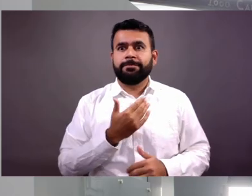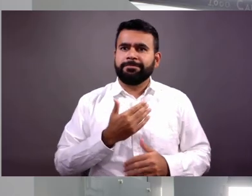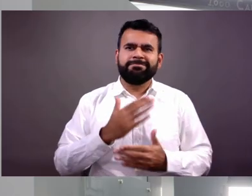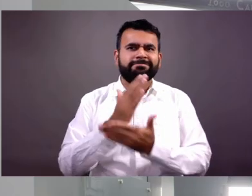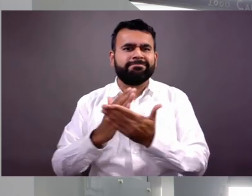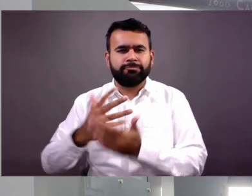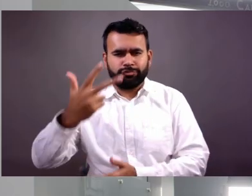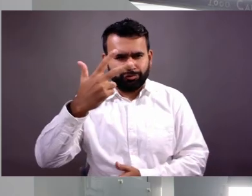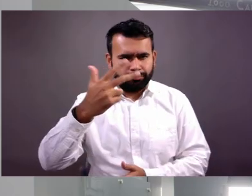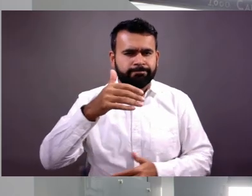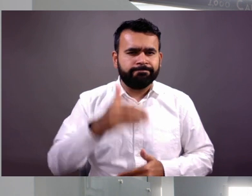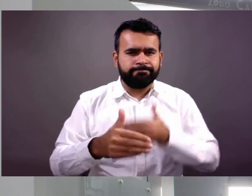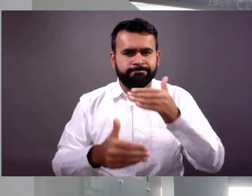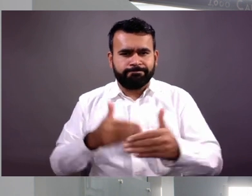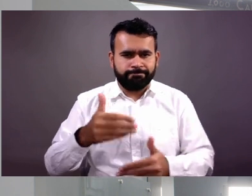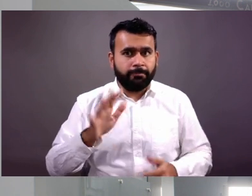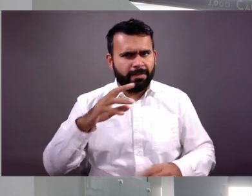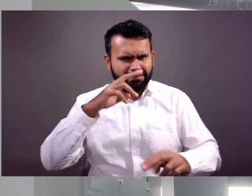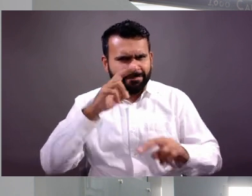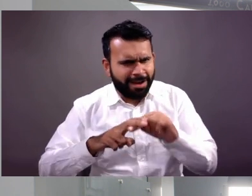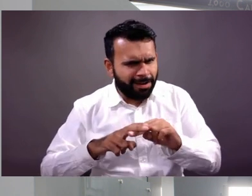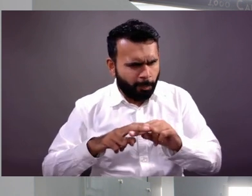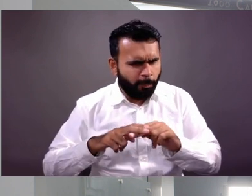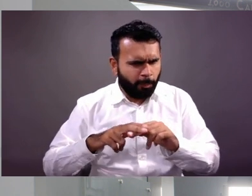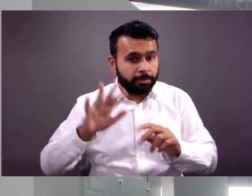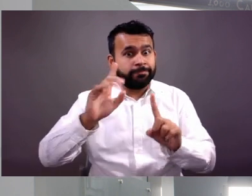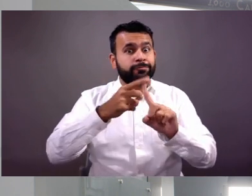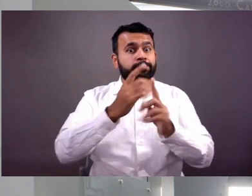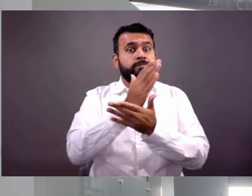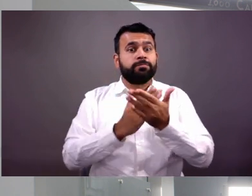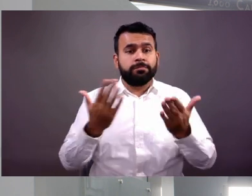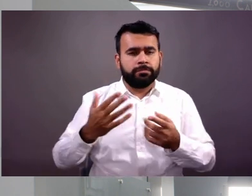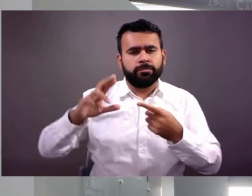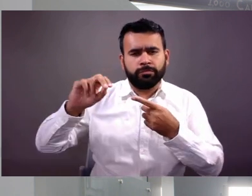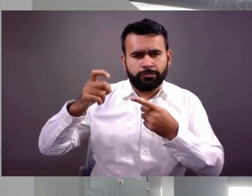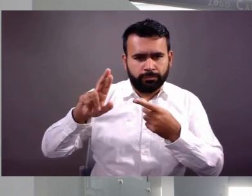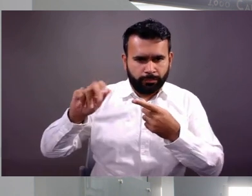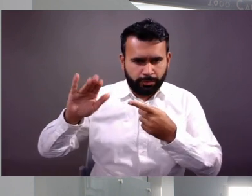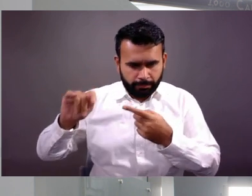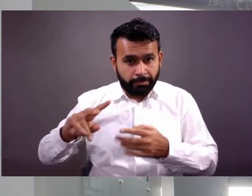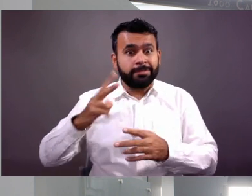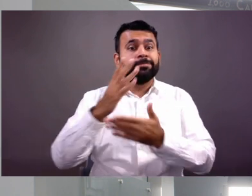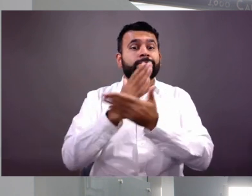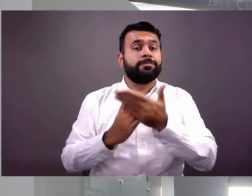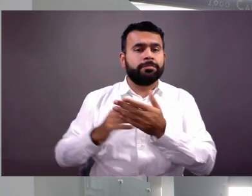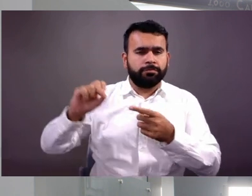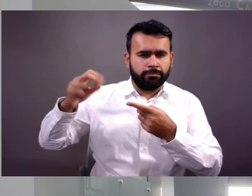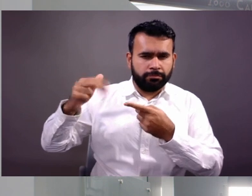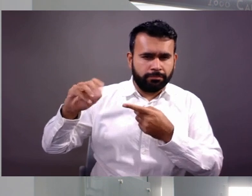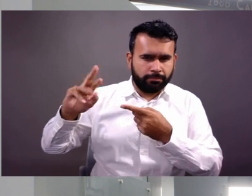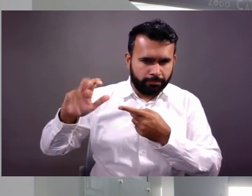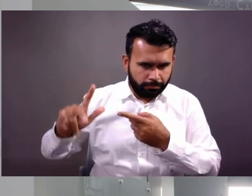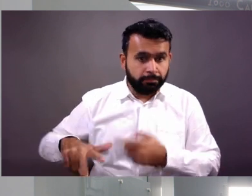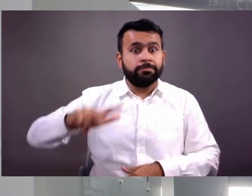So our next three set of moves are going to be a lot of fun. So the first one's going to be the Roger Rabbit. The second one's